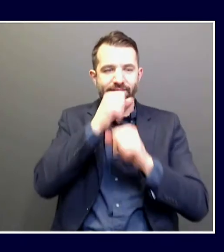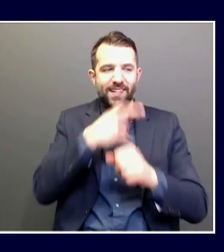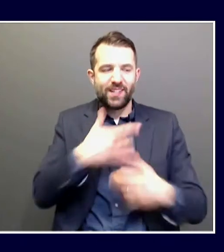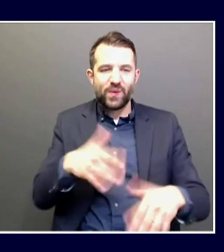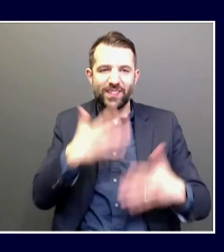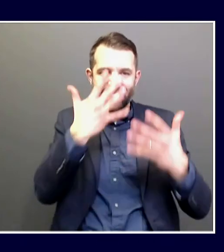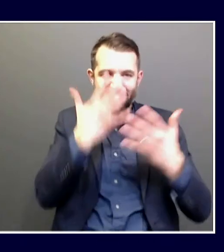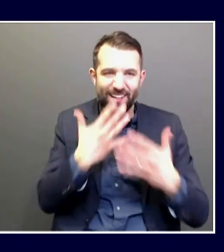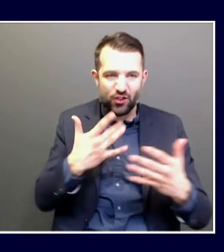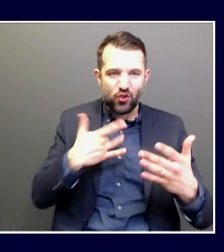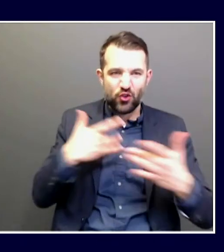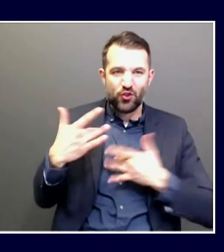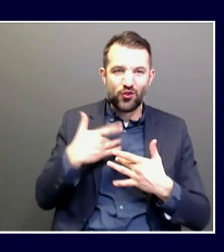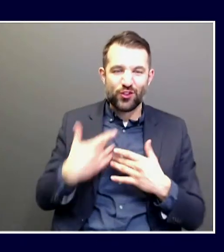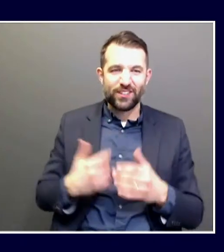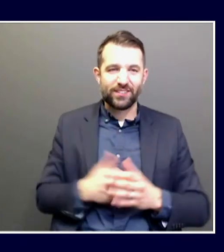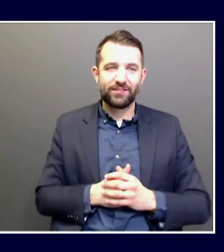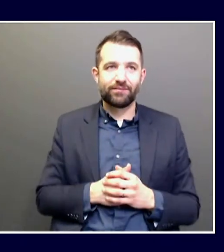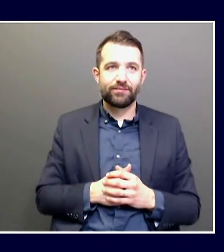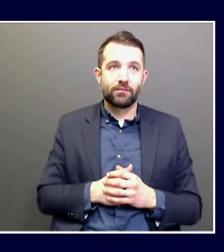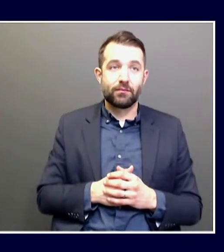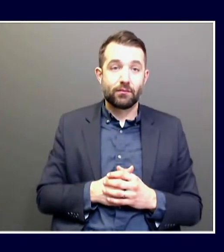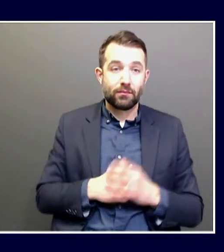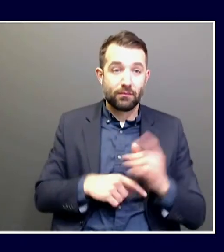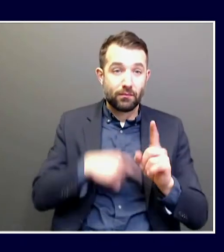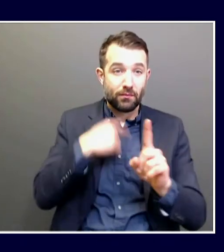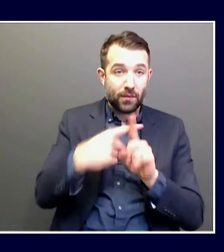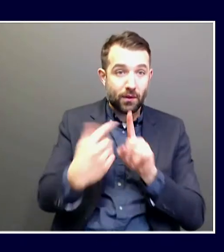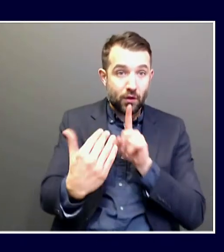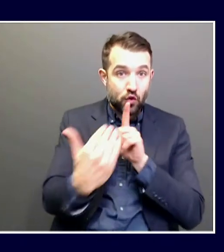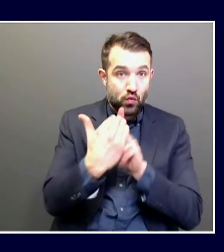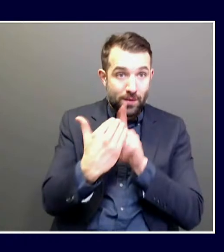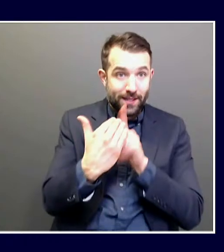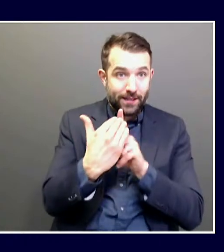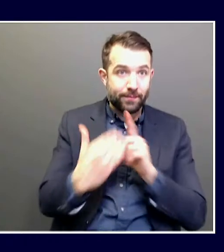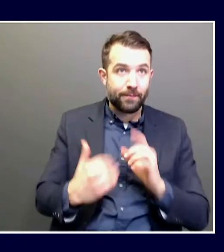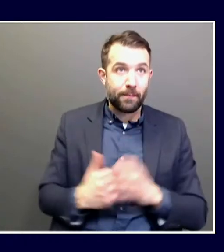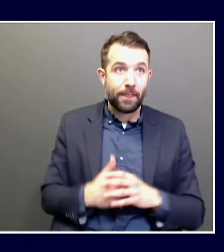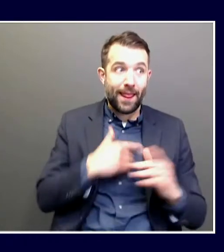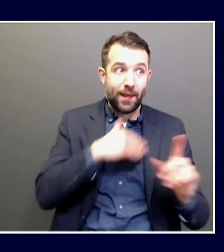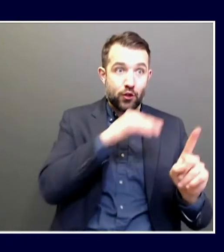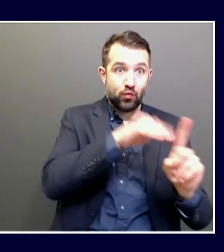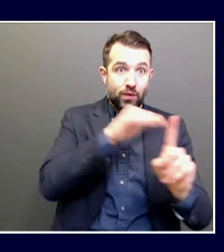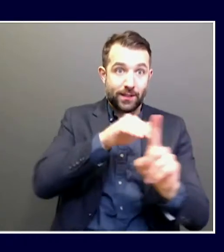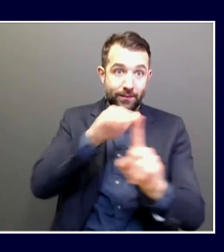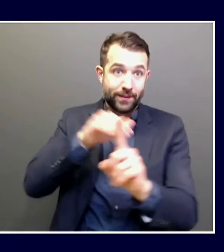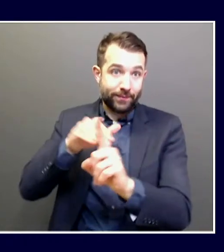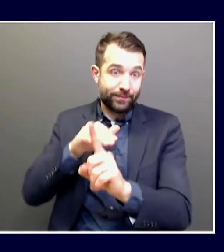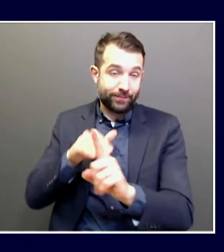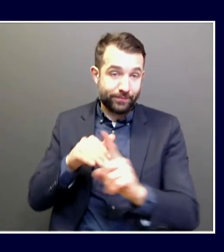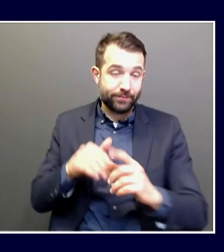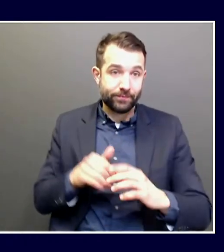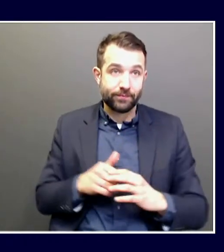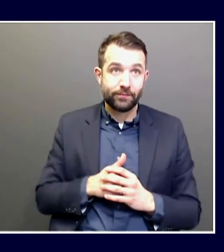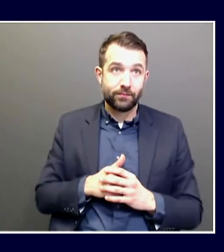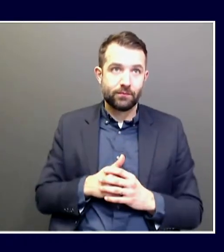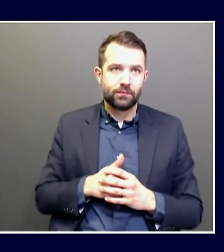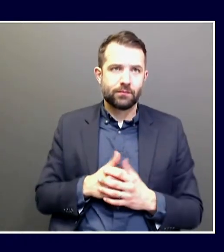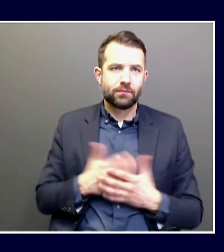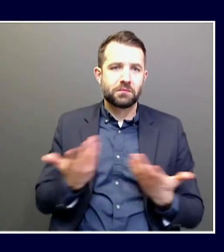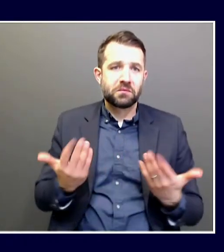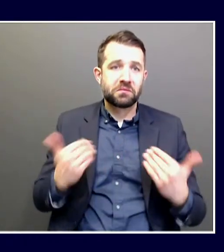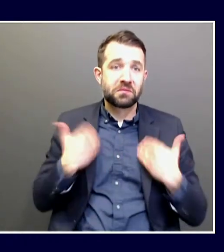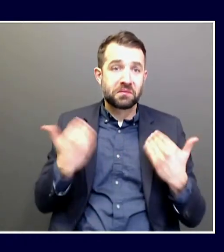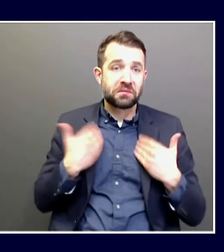Mal, it's a reminder to folks who may be out there saying, well, hey, you know, I'm a younger person. I'm